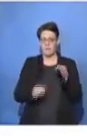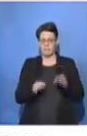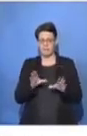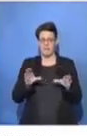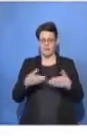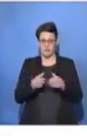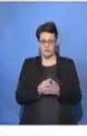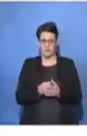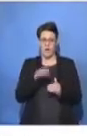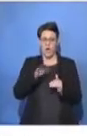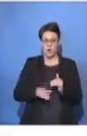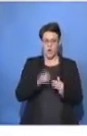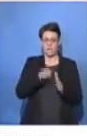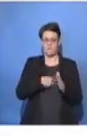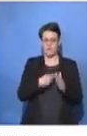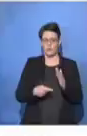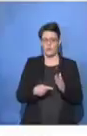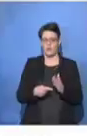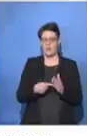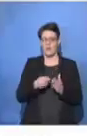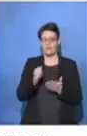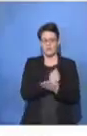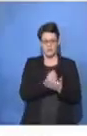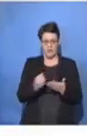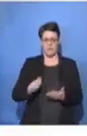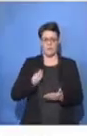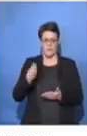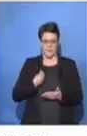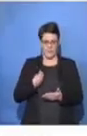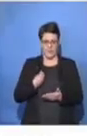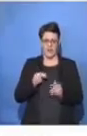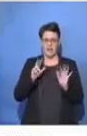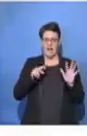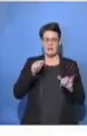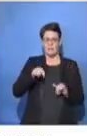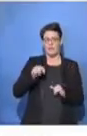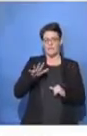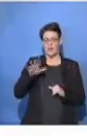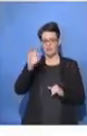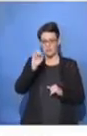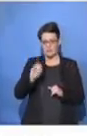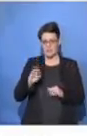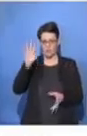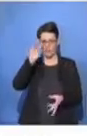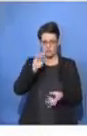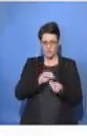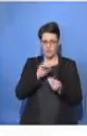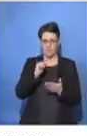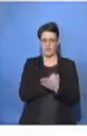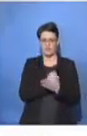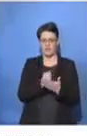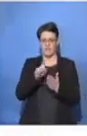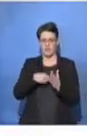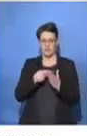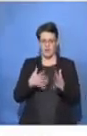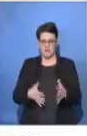low voter registration among the youth, which translated to 18.5% of the total registered